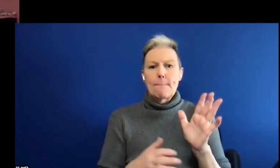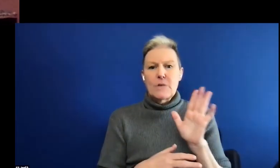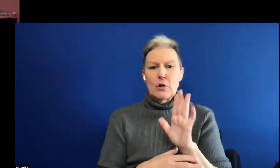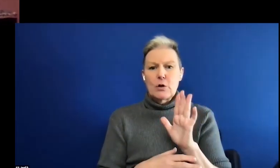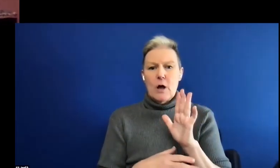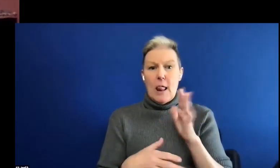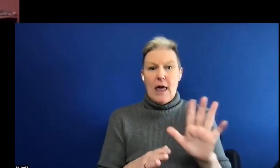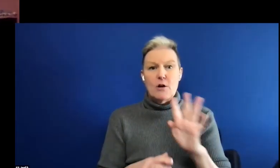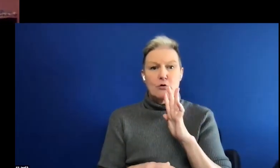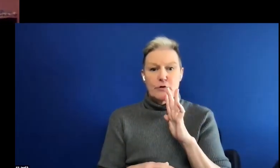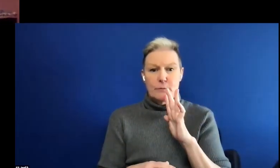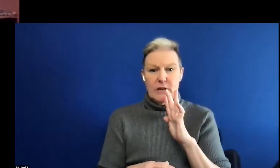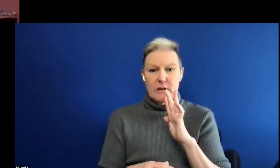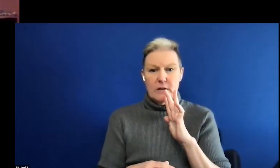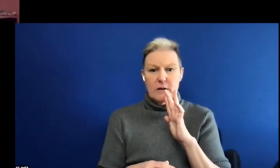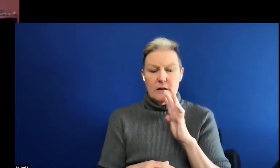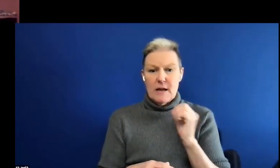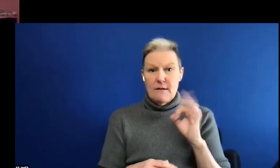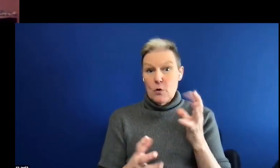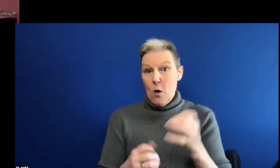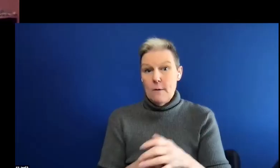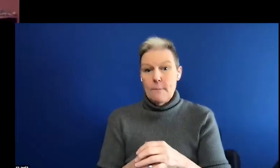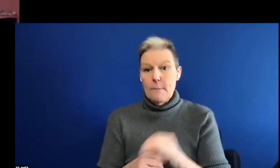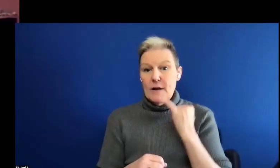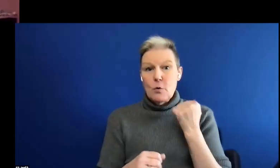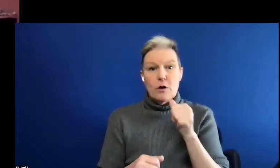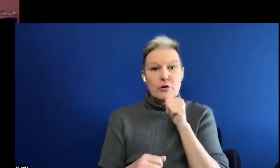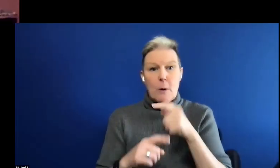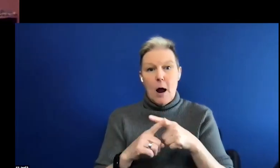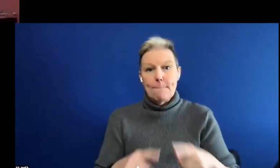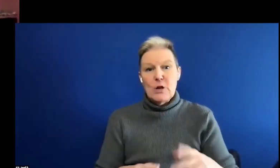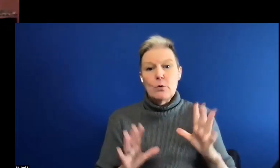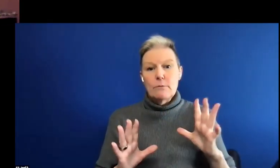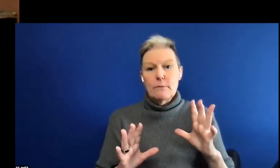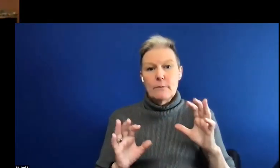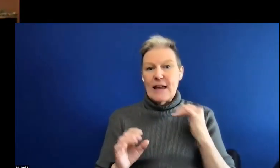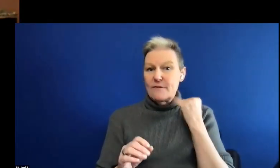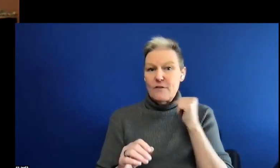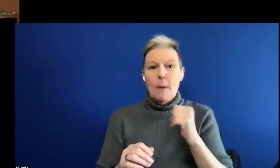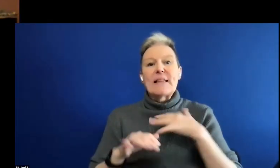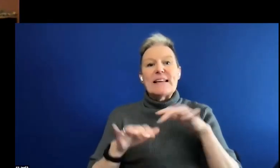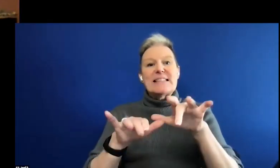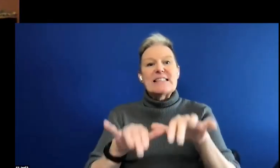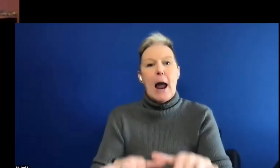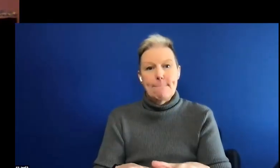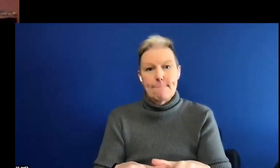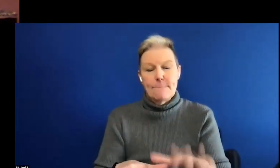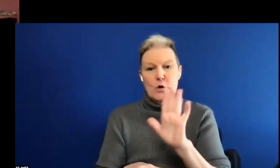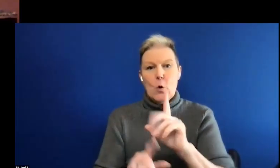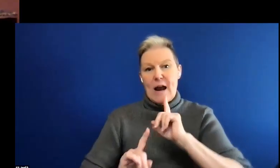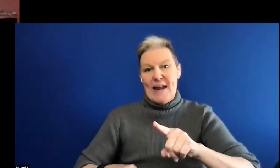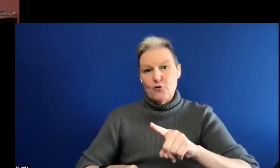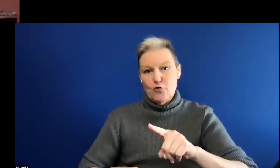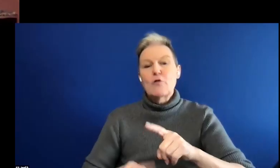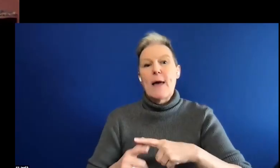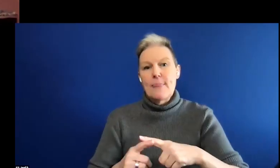allow you to speak if you would like to. So if you'd like to unmute your mic and speak. If not, please type your answer to the